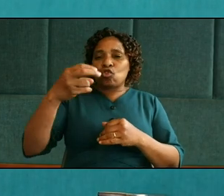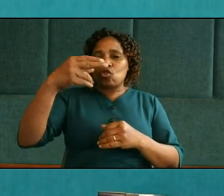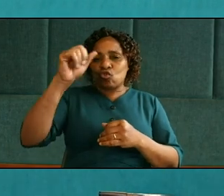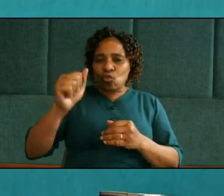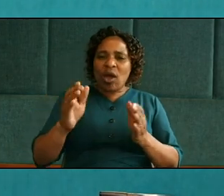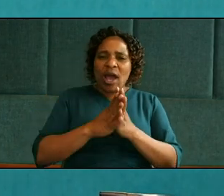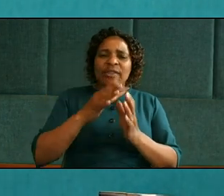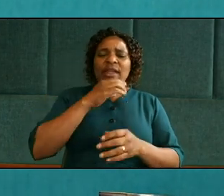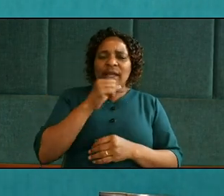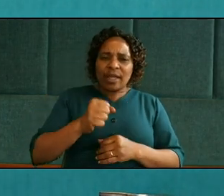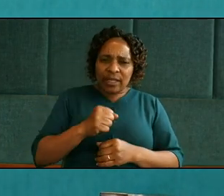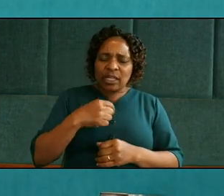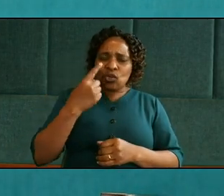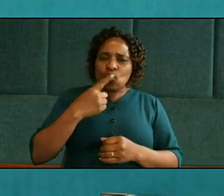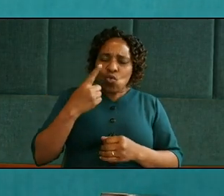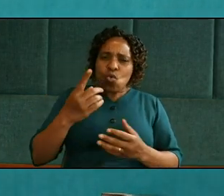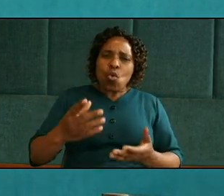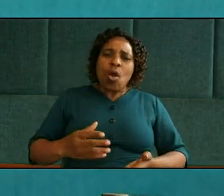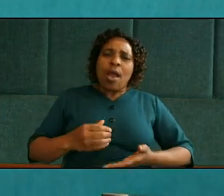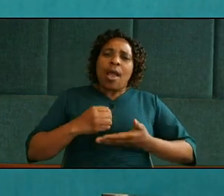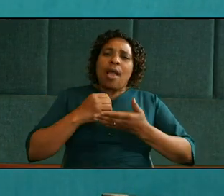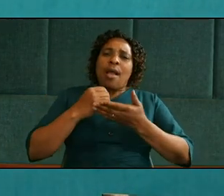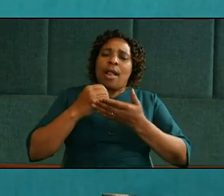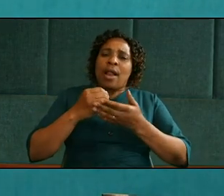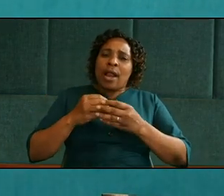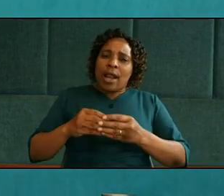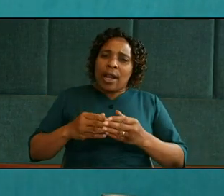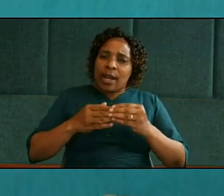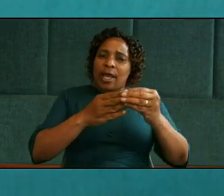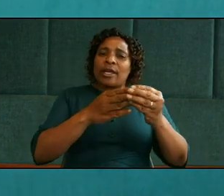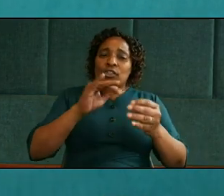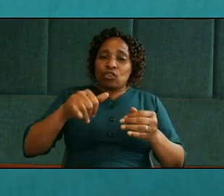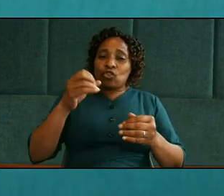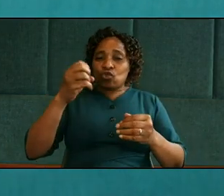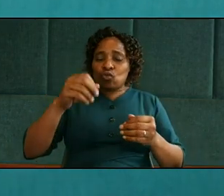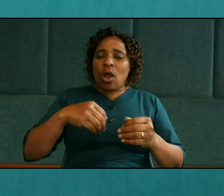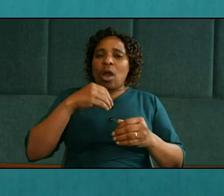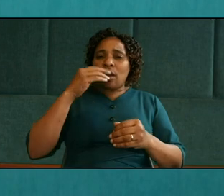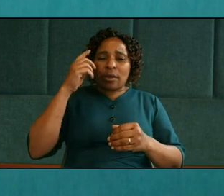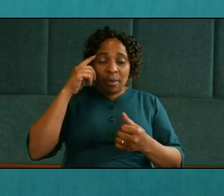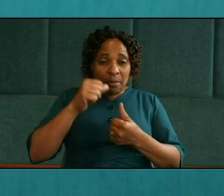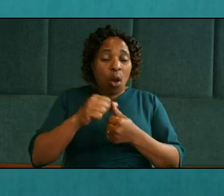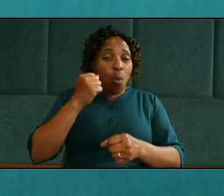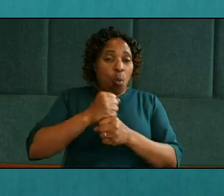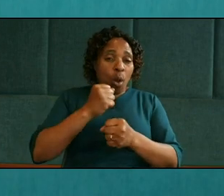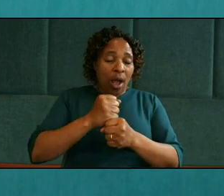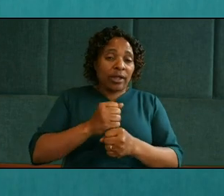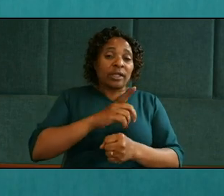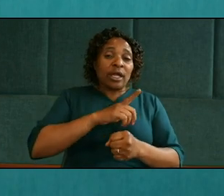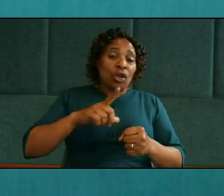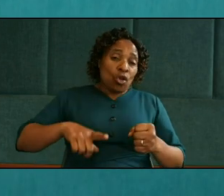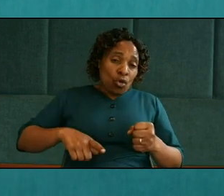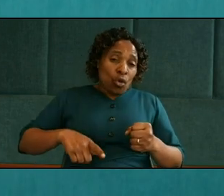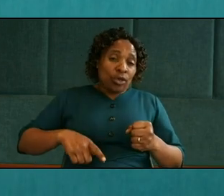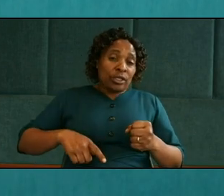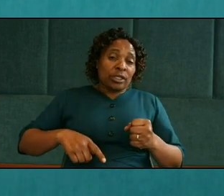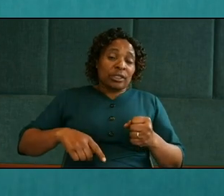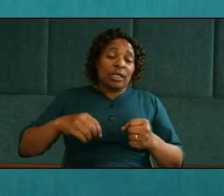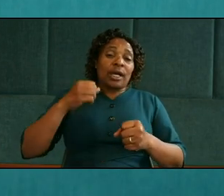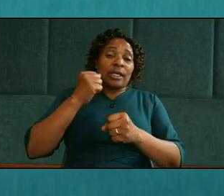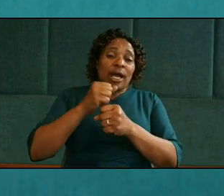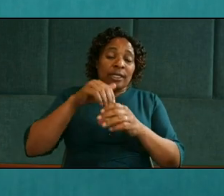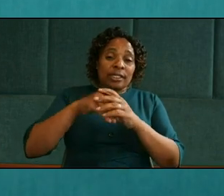elders that outlived Joshua, and which had known all the works of the Lord that he had done for Israel." Joshua left a